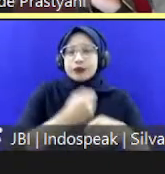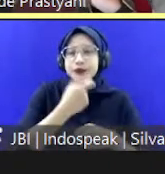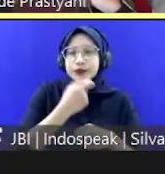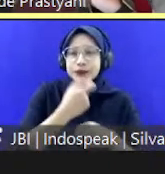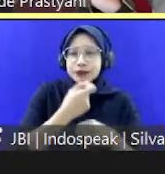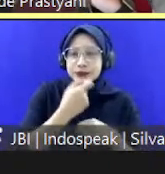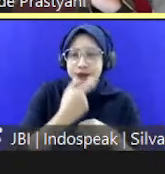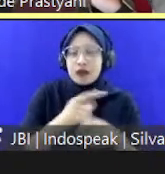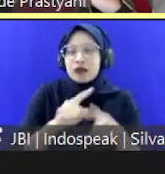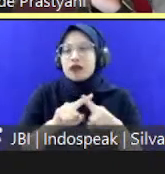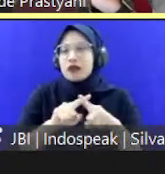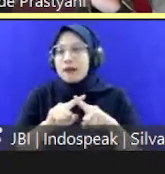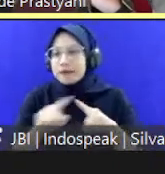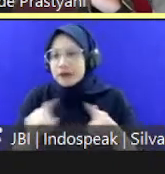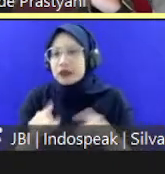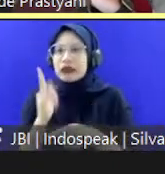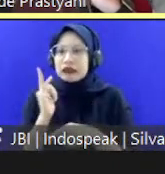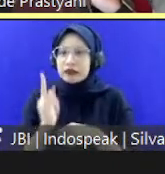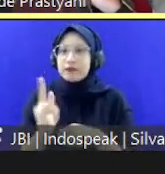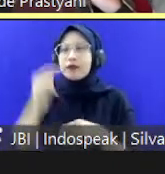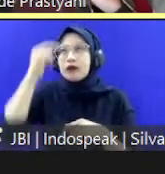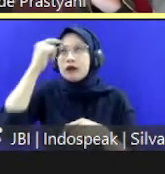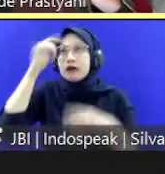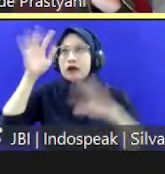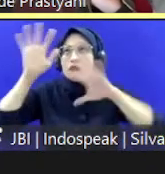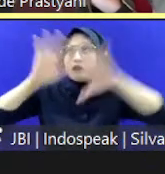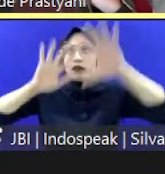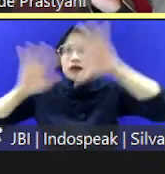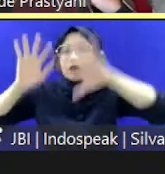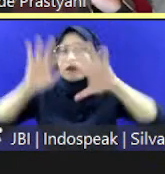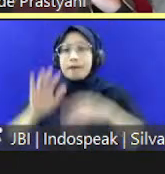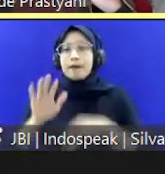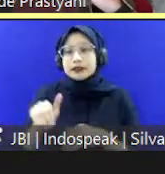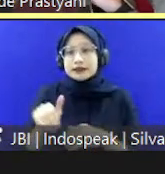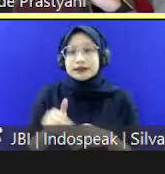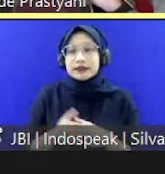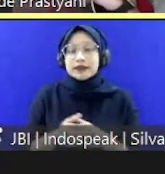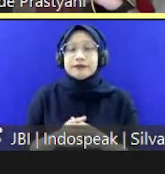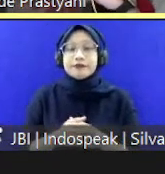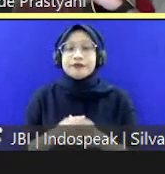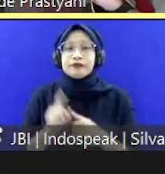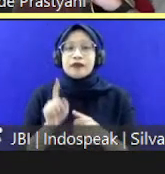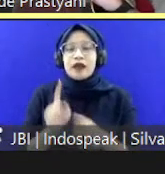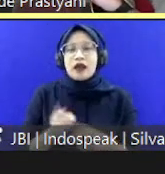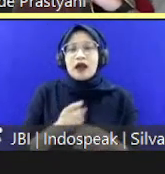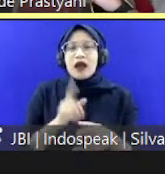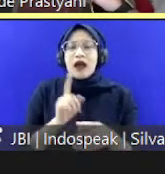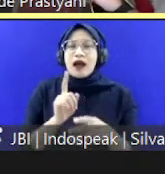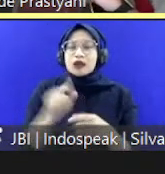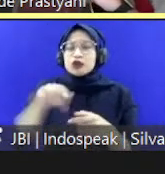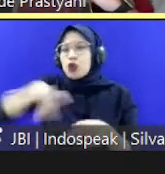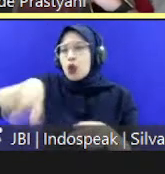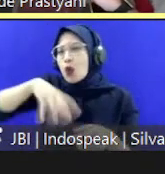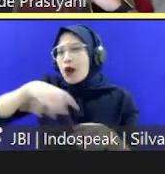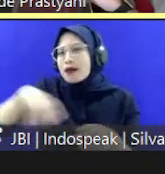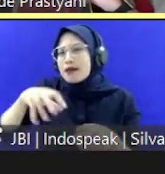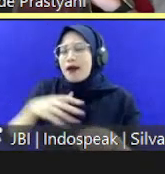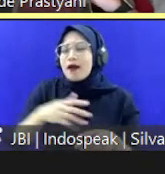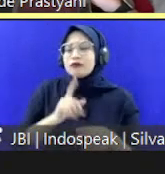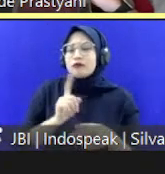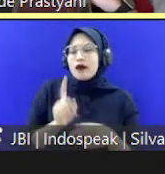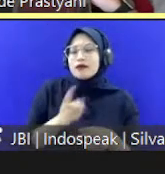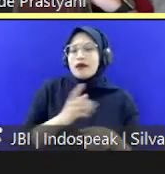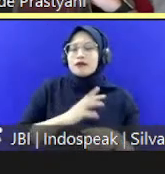of hallucinations. In addition, there is a fear of letting the person out of the Rumah Pasung house, which